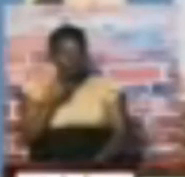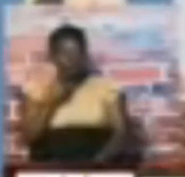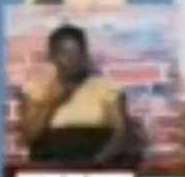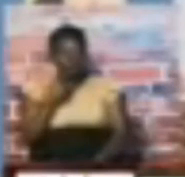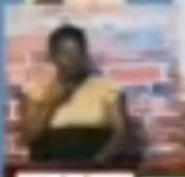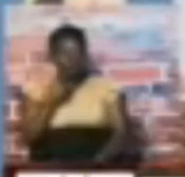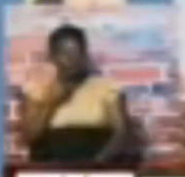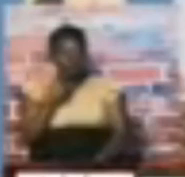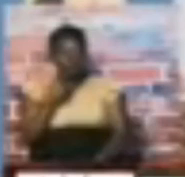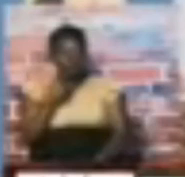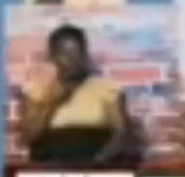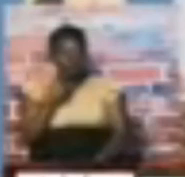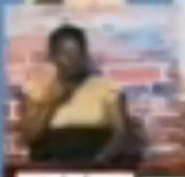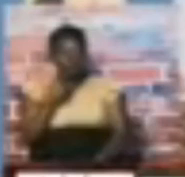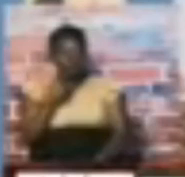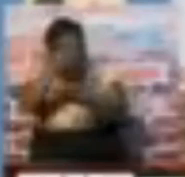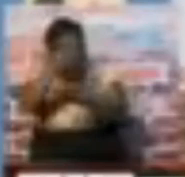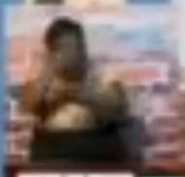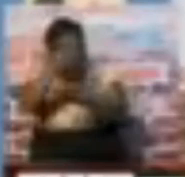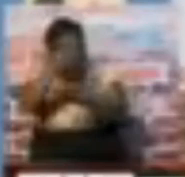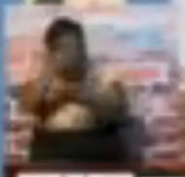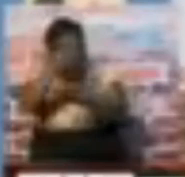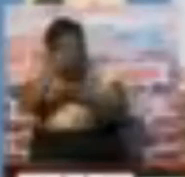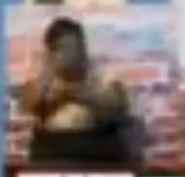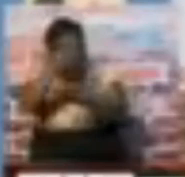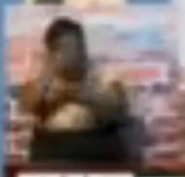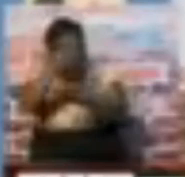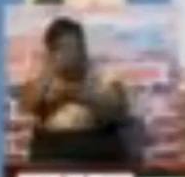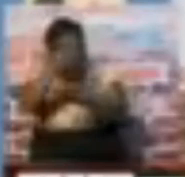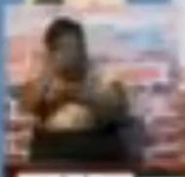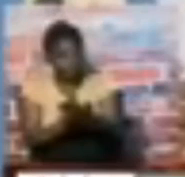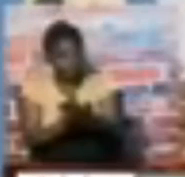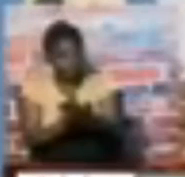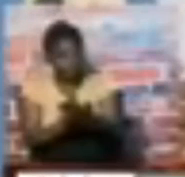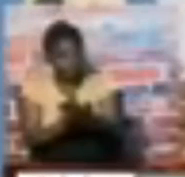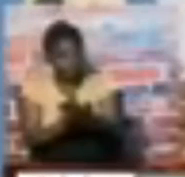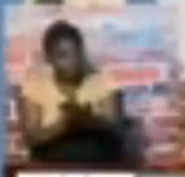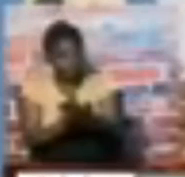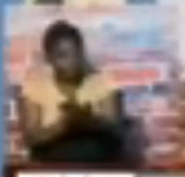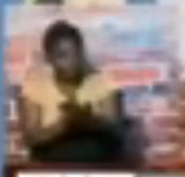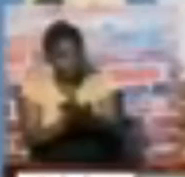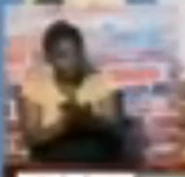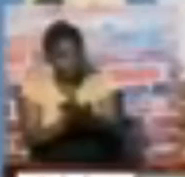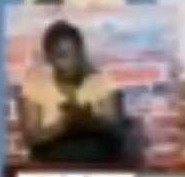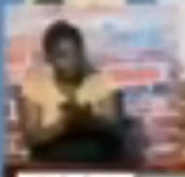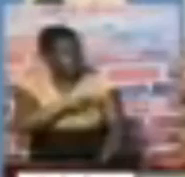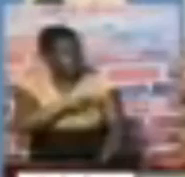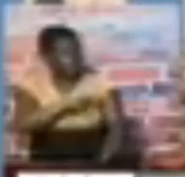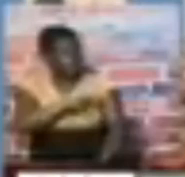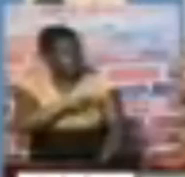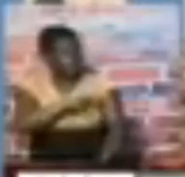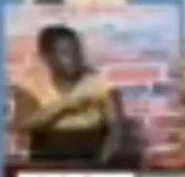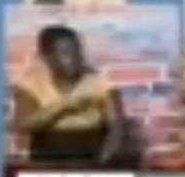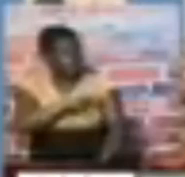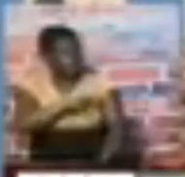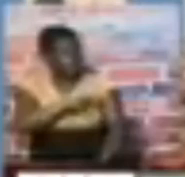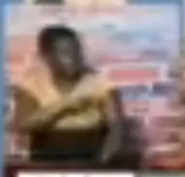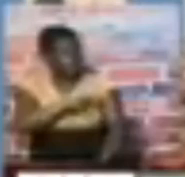of the remnants of his salary, which is 1.4 million shillings.